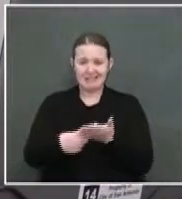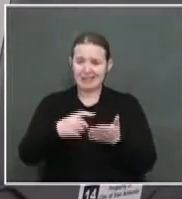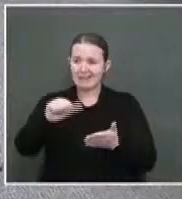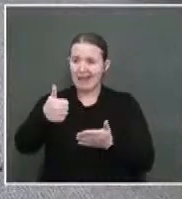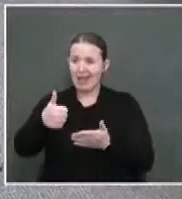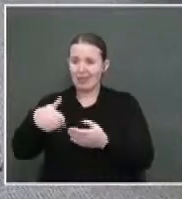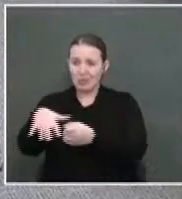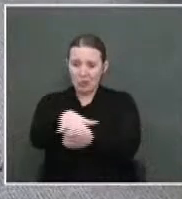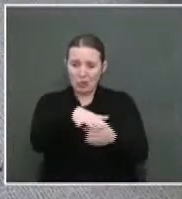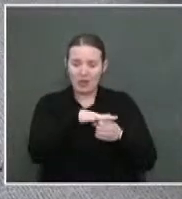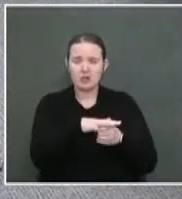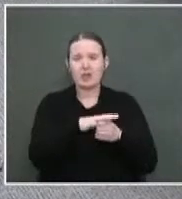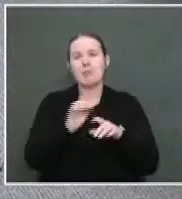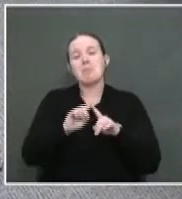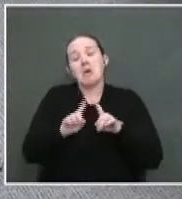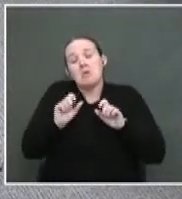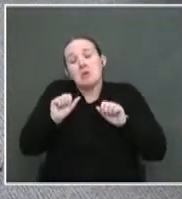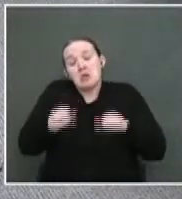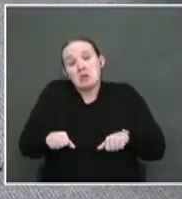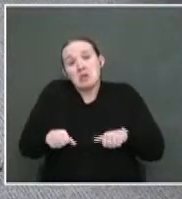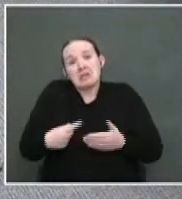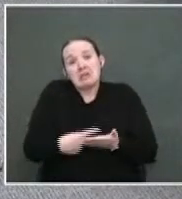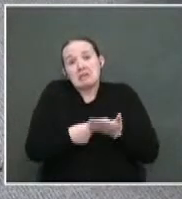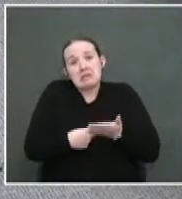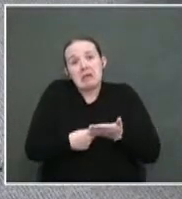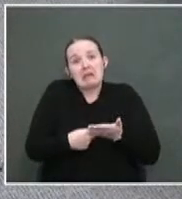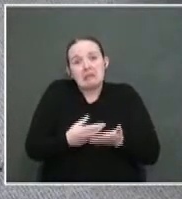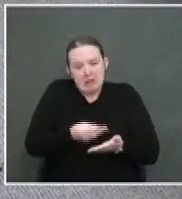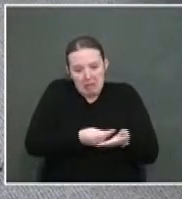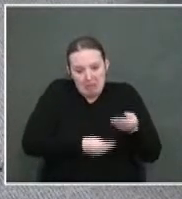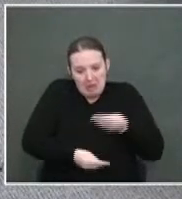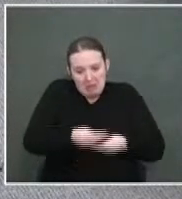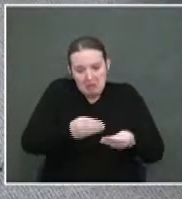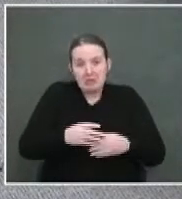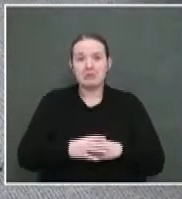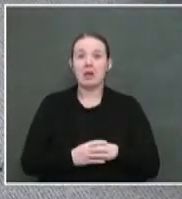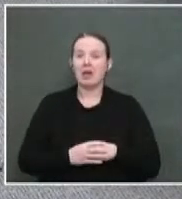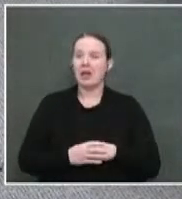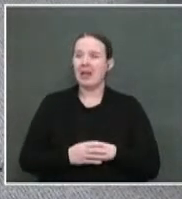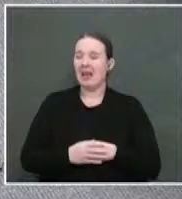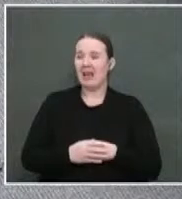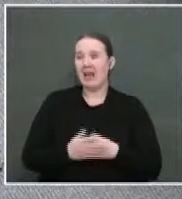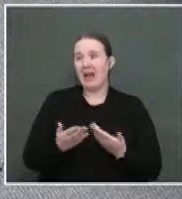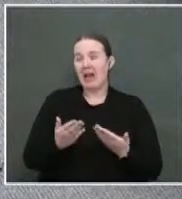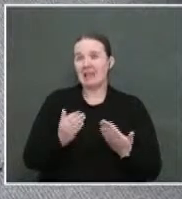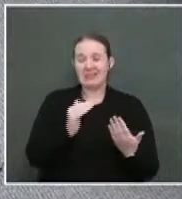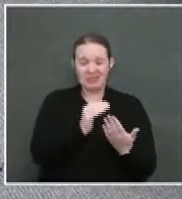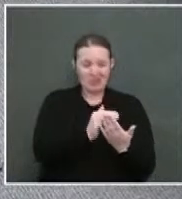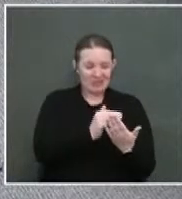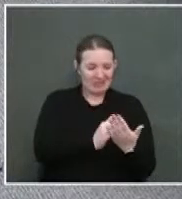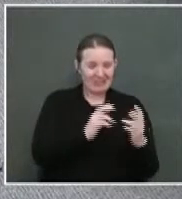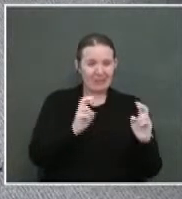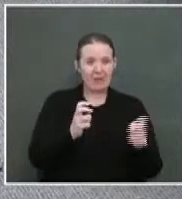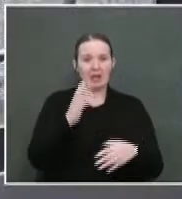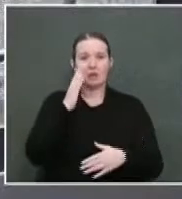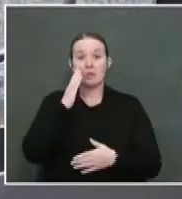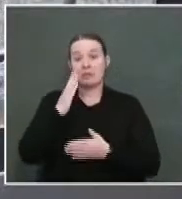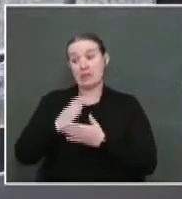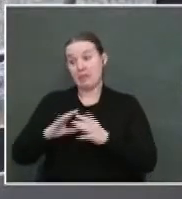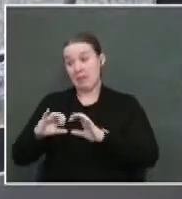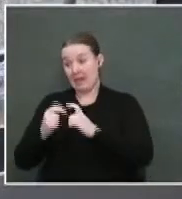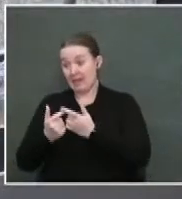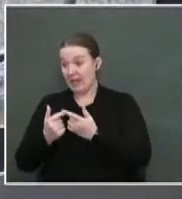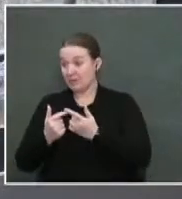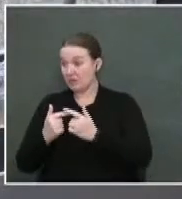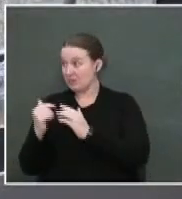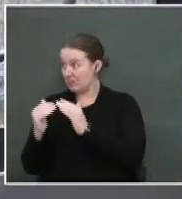coming up soon. Yeah, or maybe, I'm not sure if that's an agenda item we have here, because I know there was some of my council colleagues and I